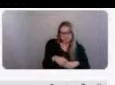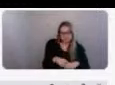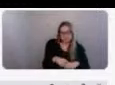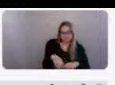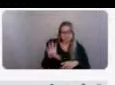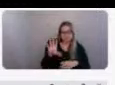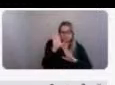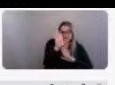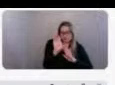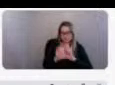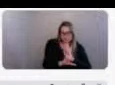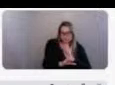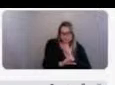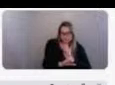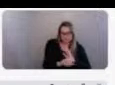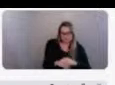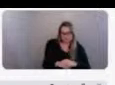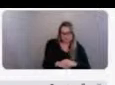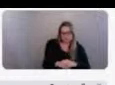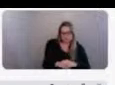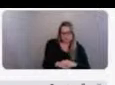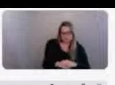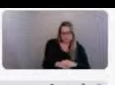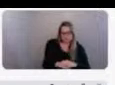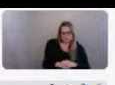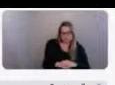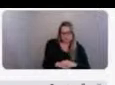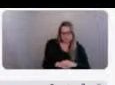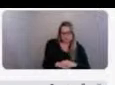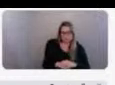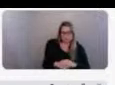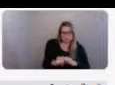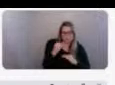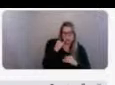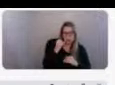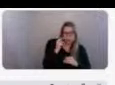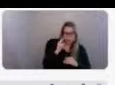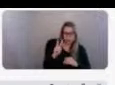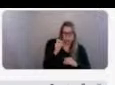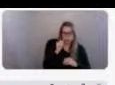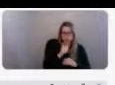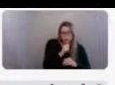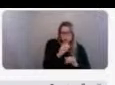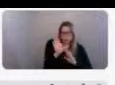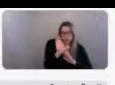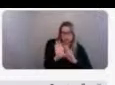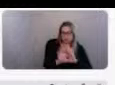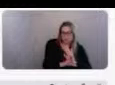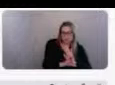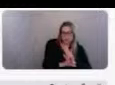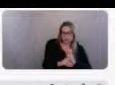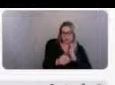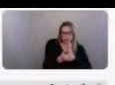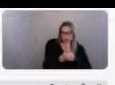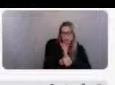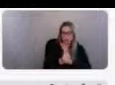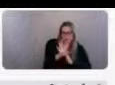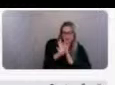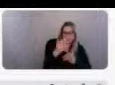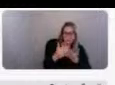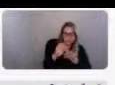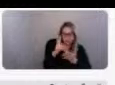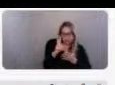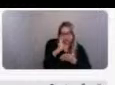constitution in fact it and um if you look at arizona constitution article 4 part 2 section